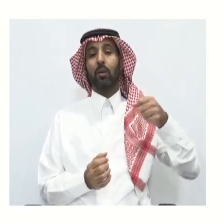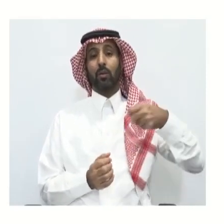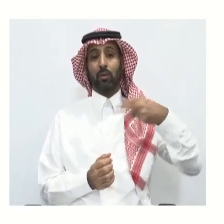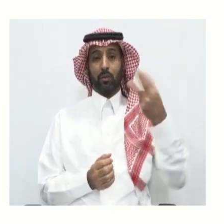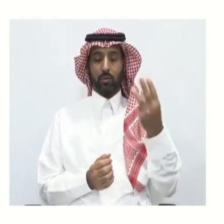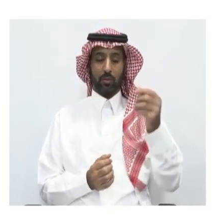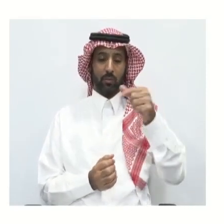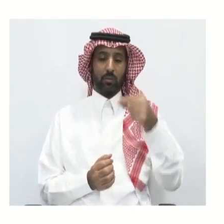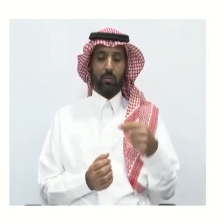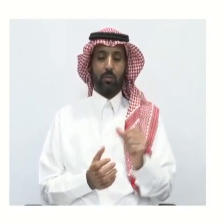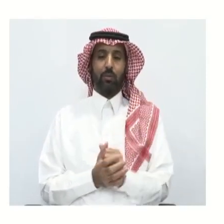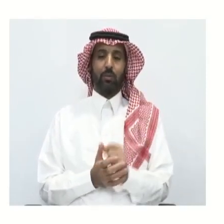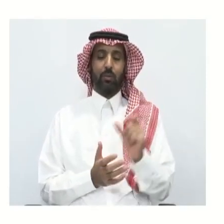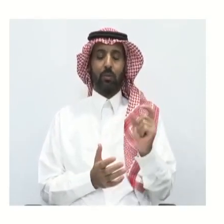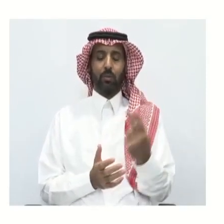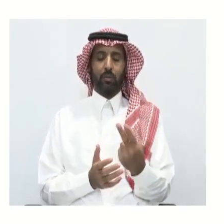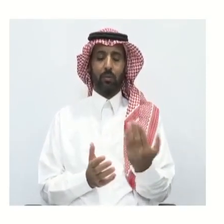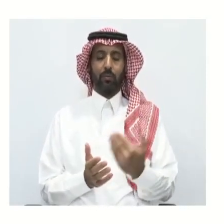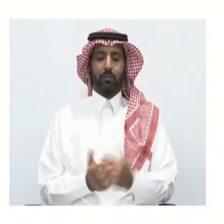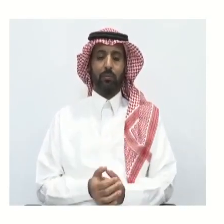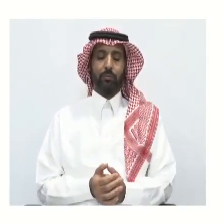many information.